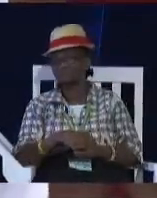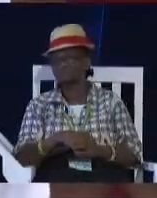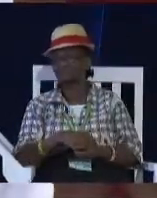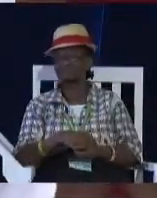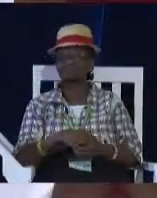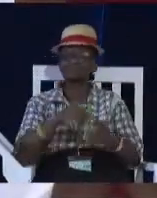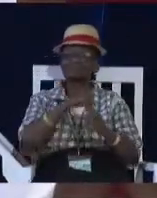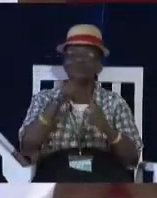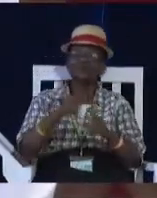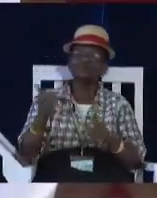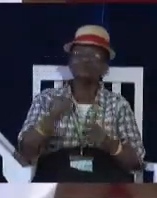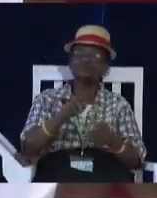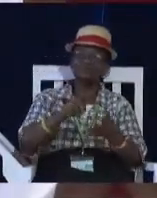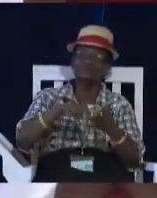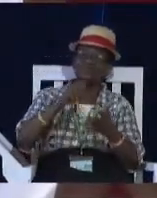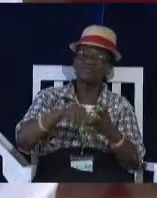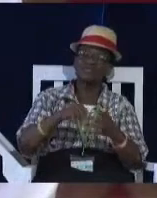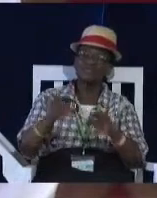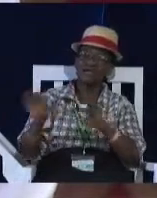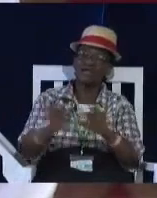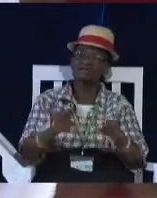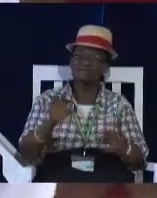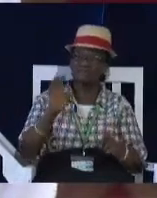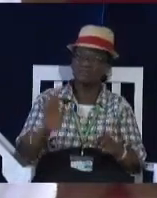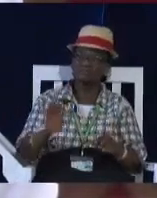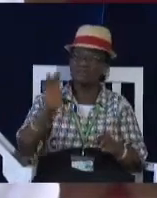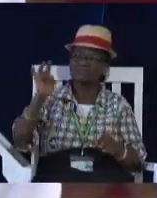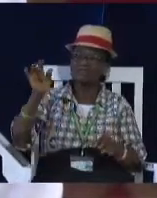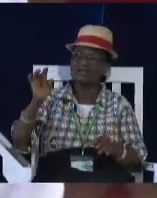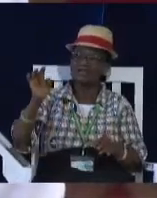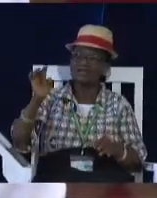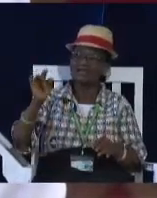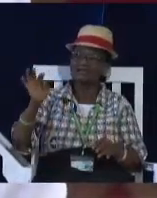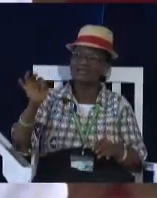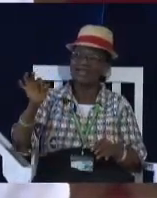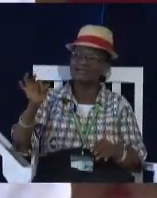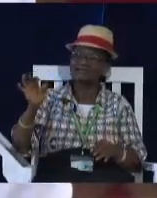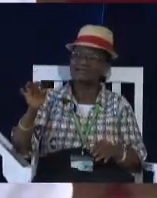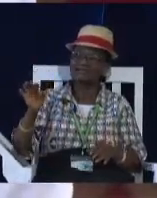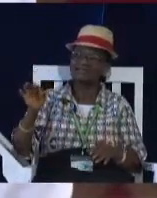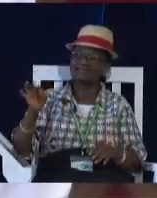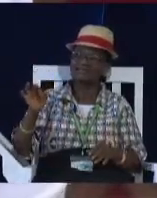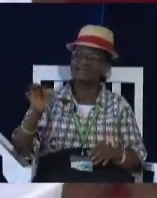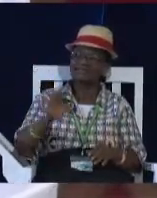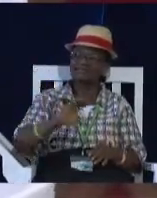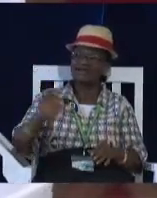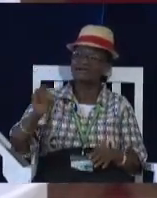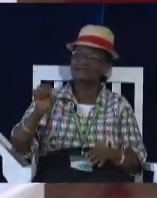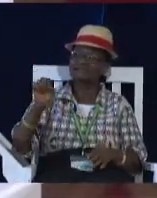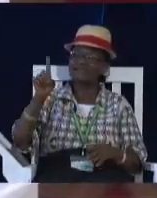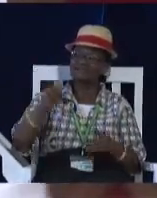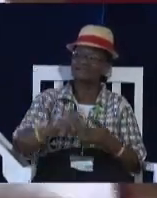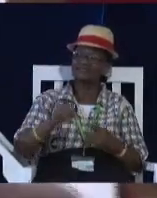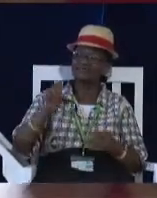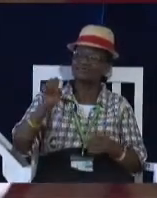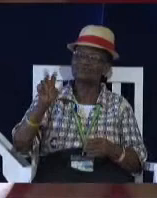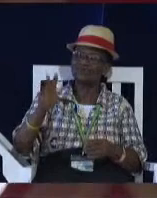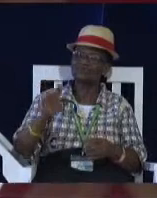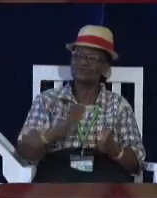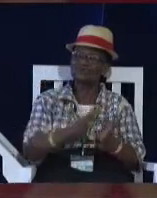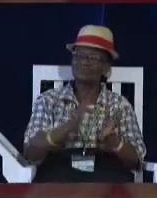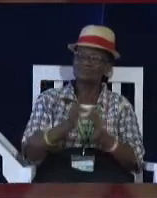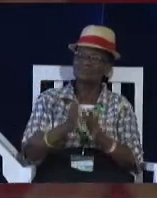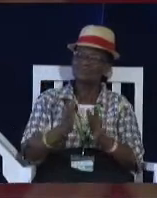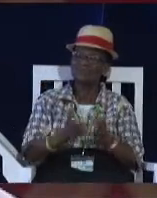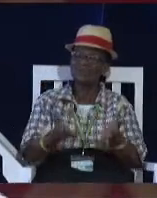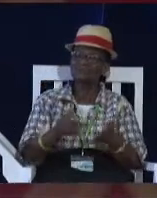When you read Acts chapter 19, from verse 11 to 12, Acts 19, 11 to 12, the Bible tells us